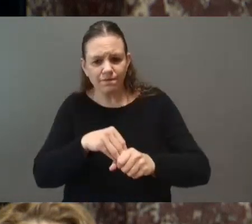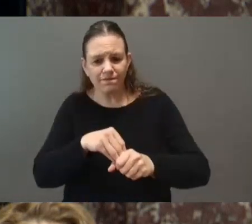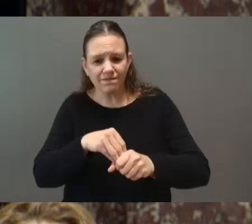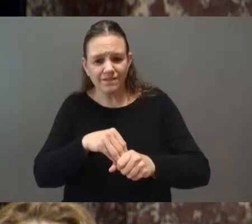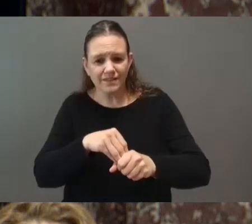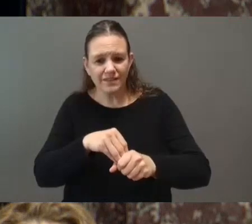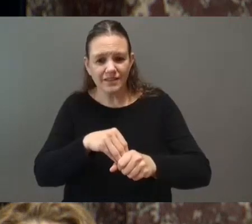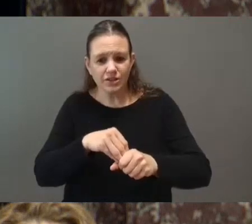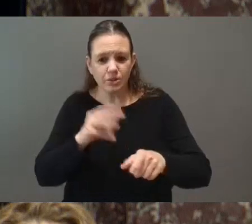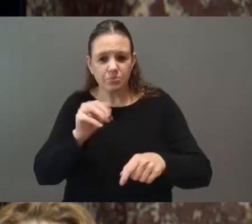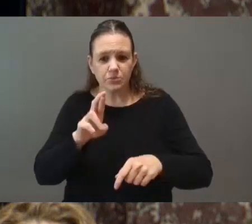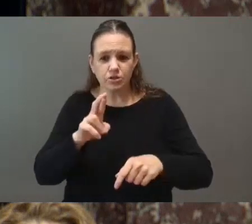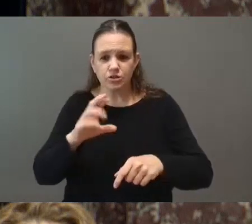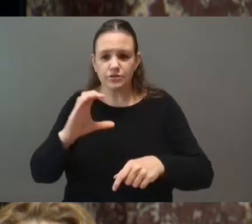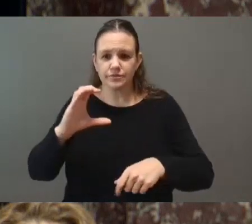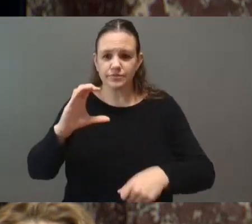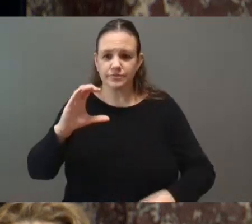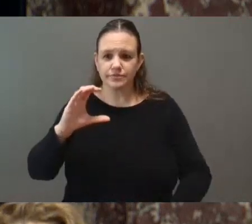Mr. Banipal,